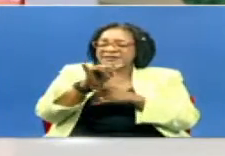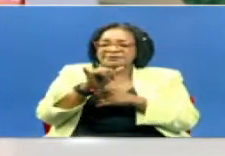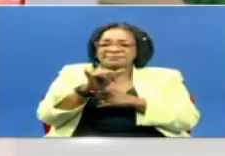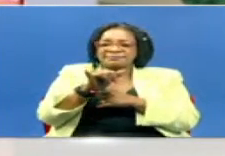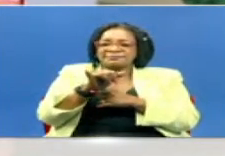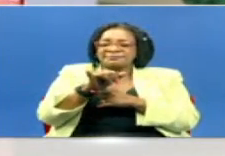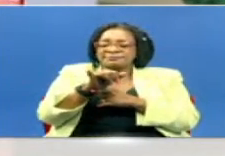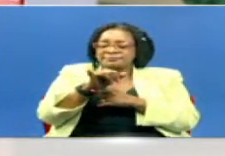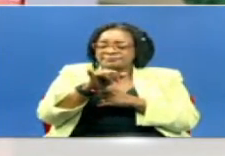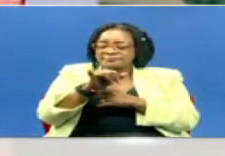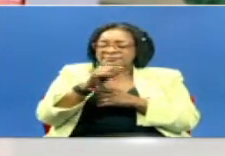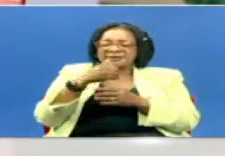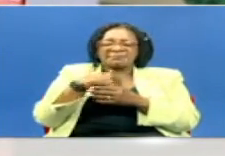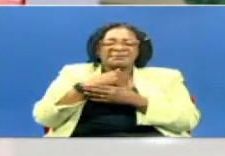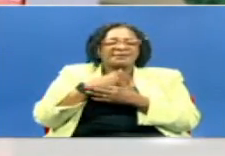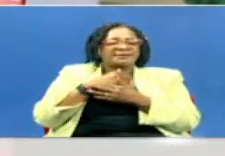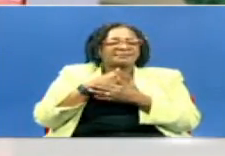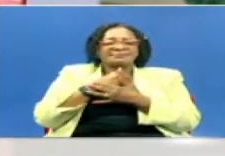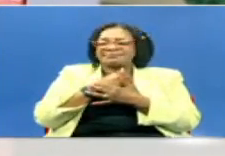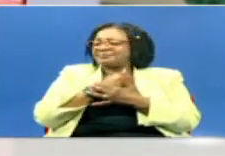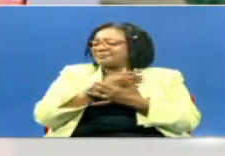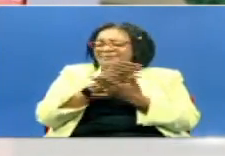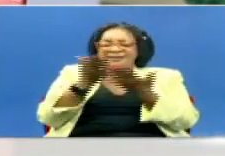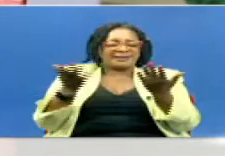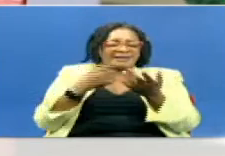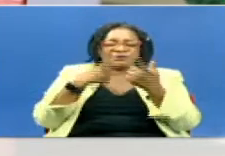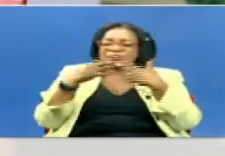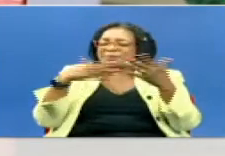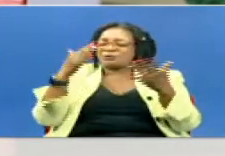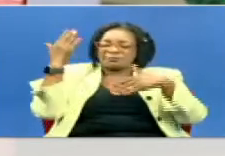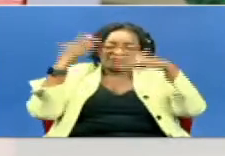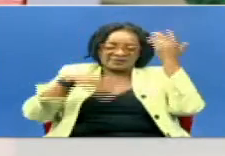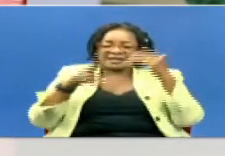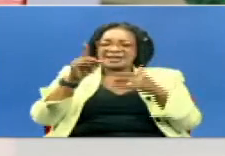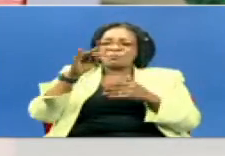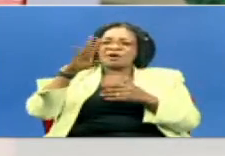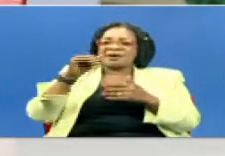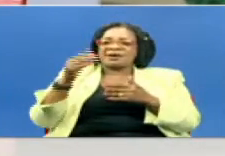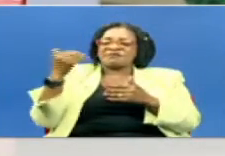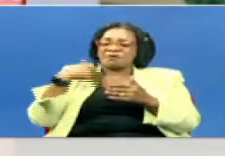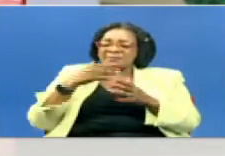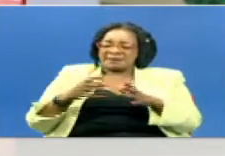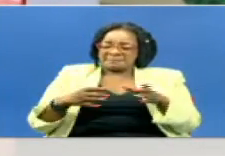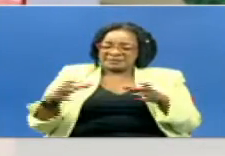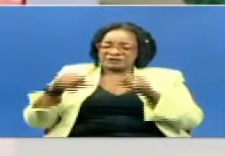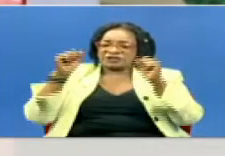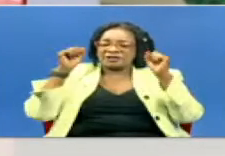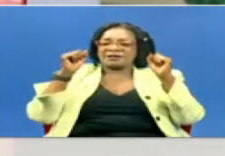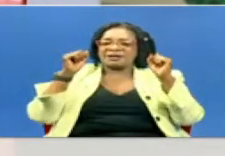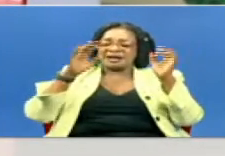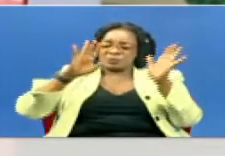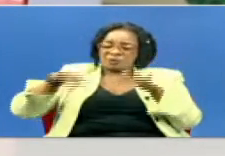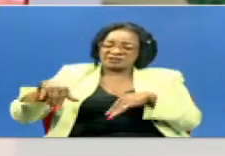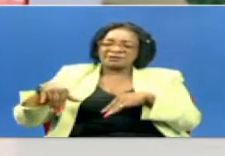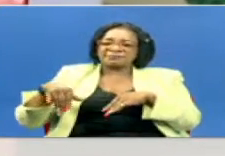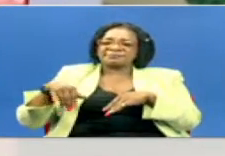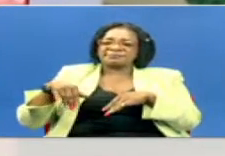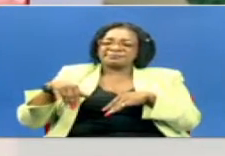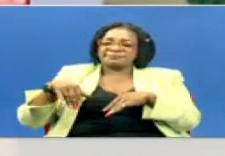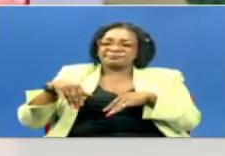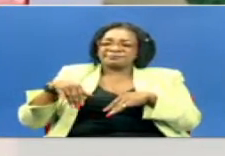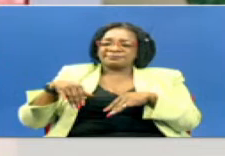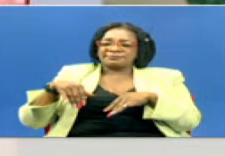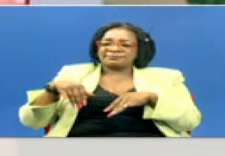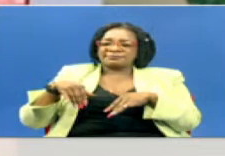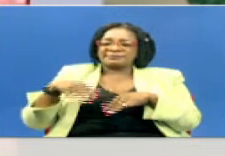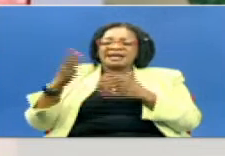And I'm not here to talk about my brother, Professor Kibwana. He was one time my party chair, Aliwacha. I